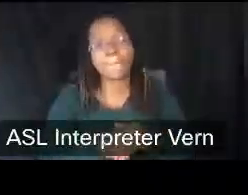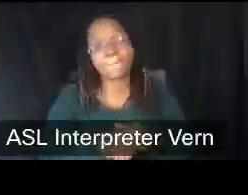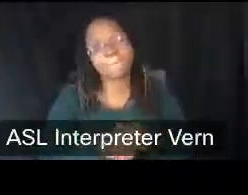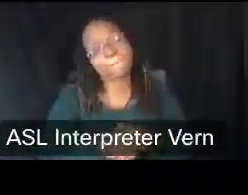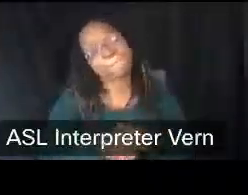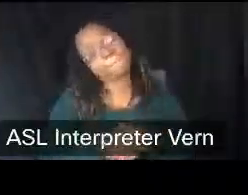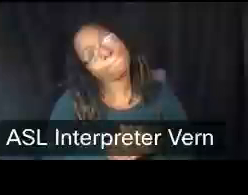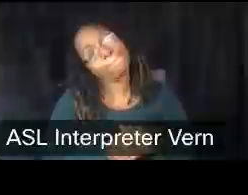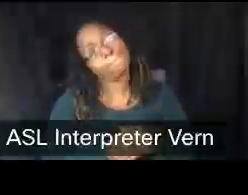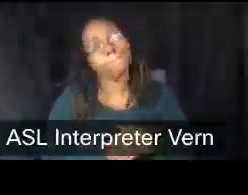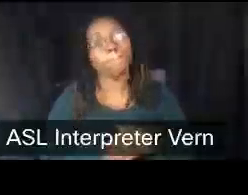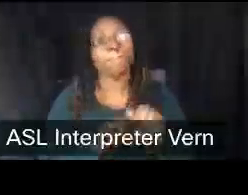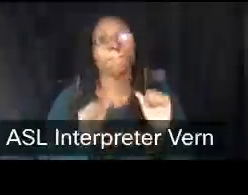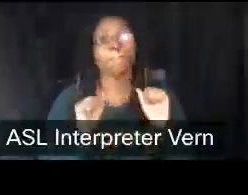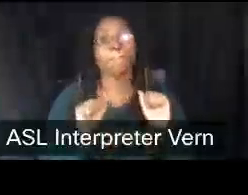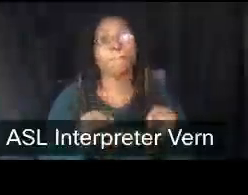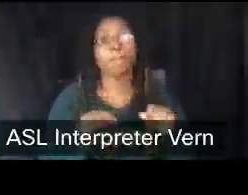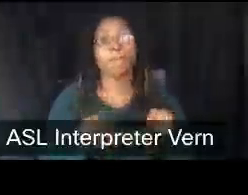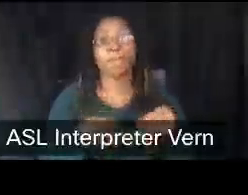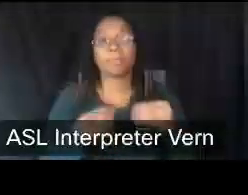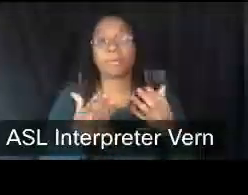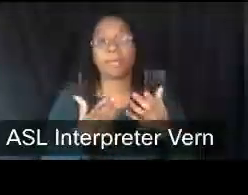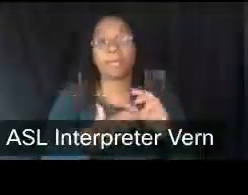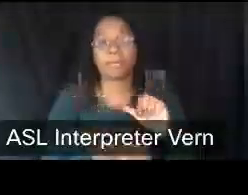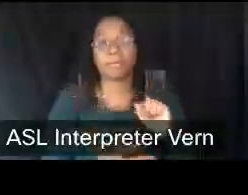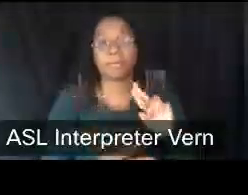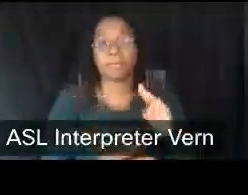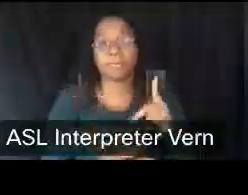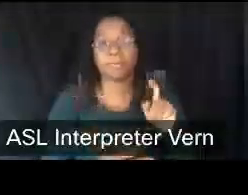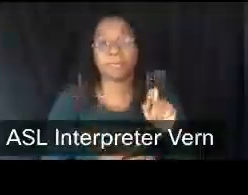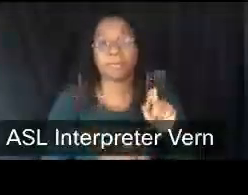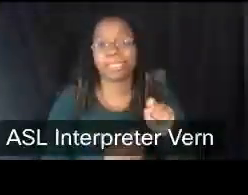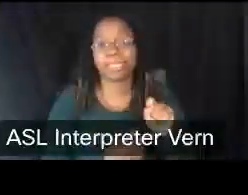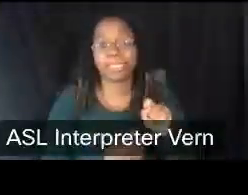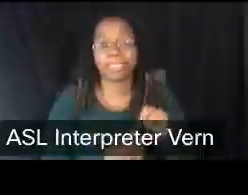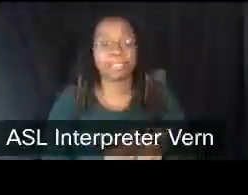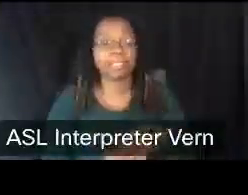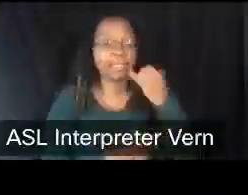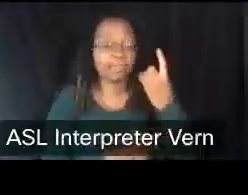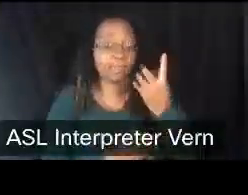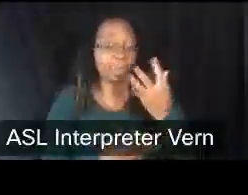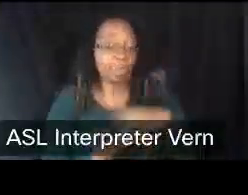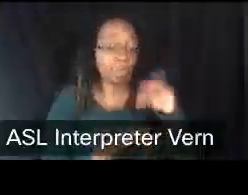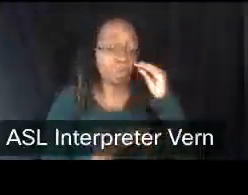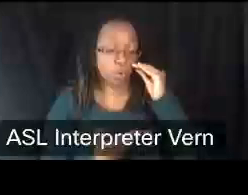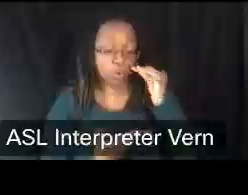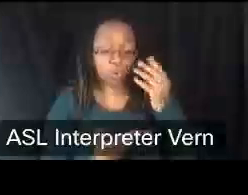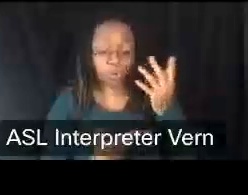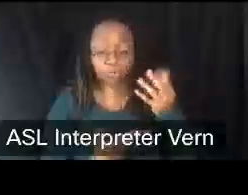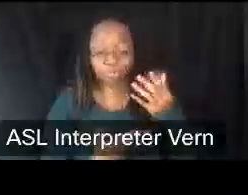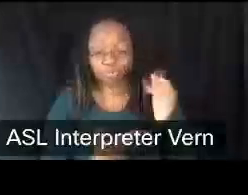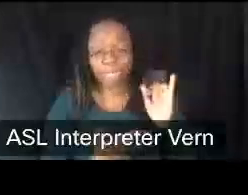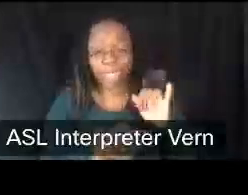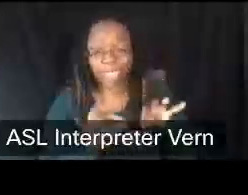they could provide supplies. So if someone wanted to learn and, let's say knitting